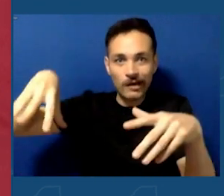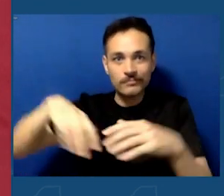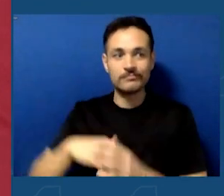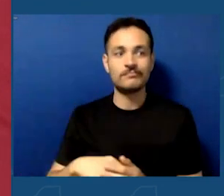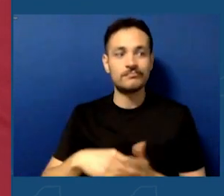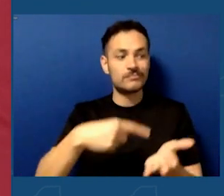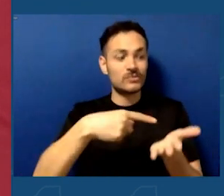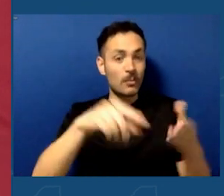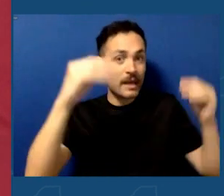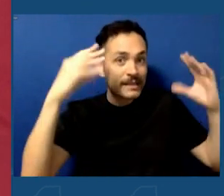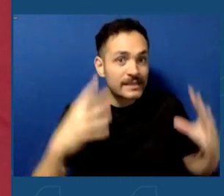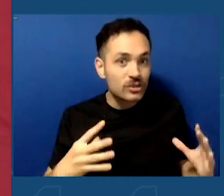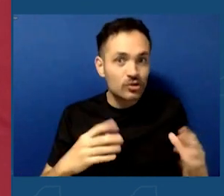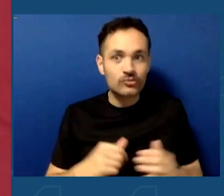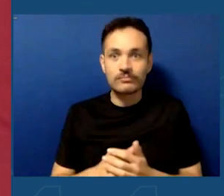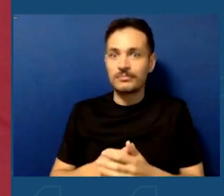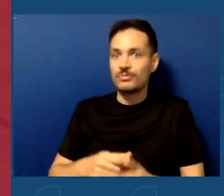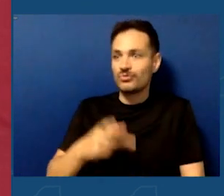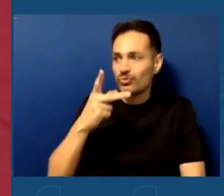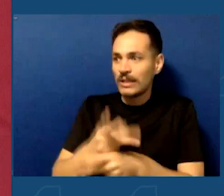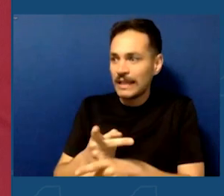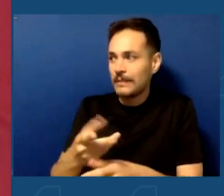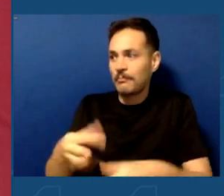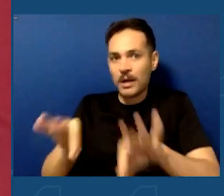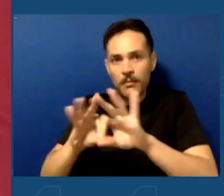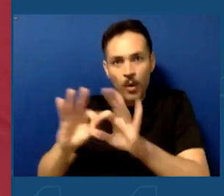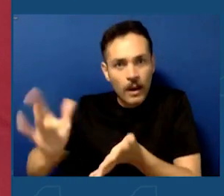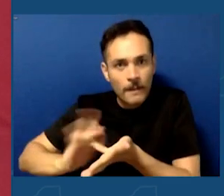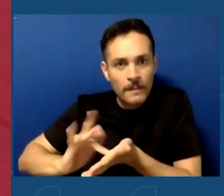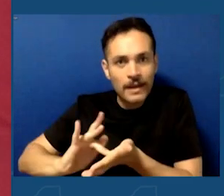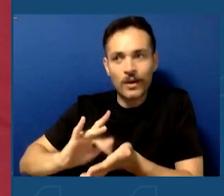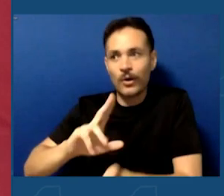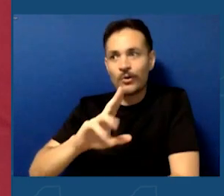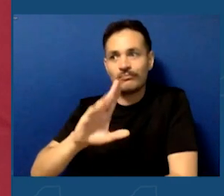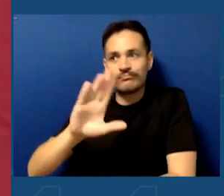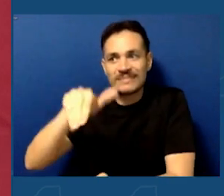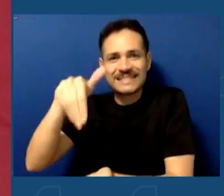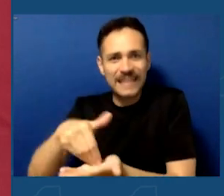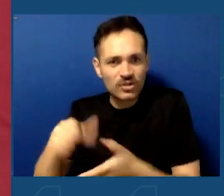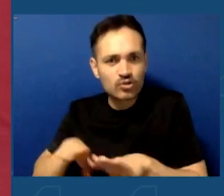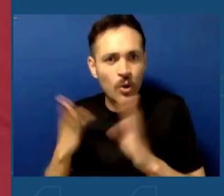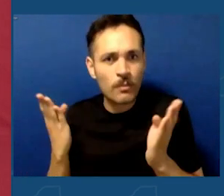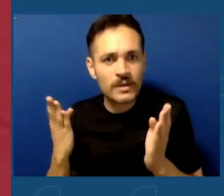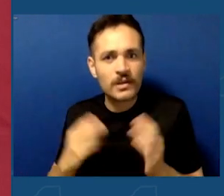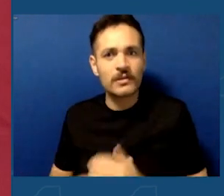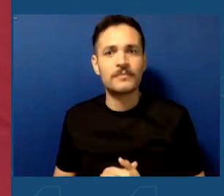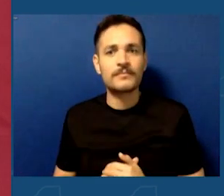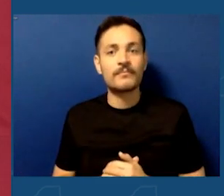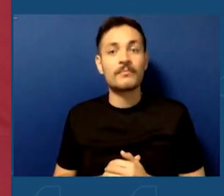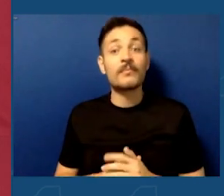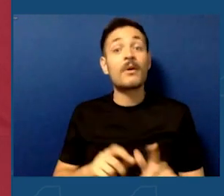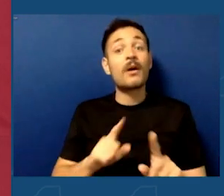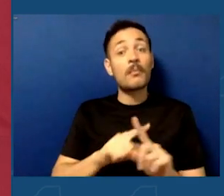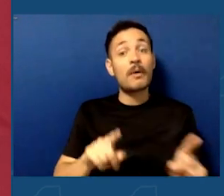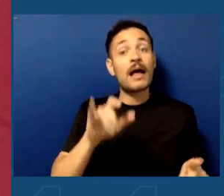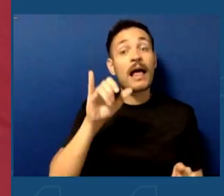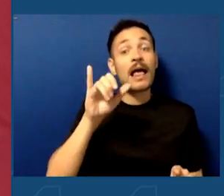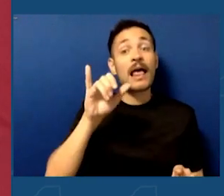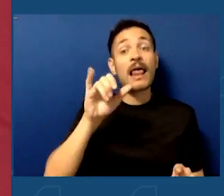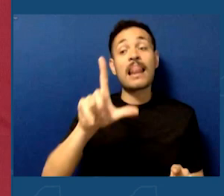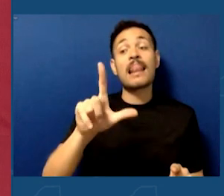Centro Médico de Río Piedras open. But La Junta is another